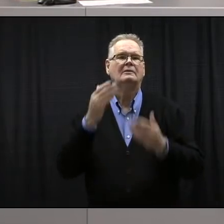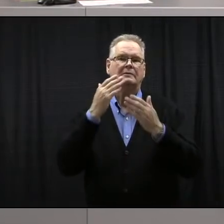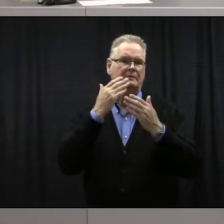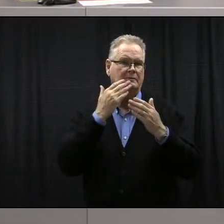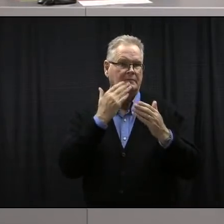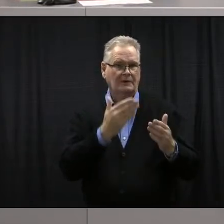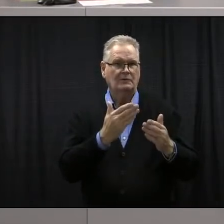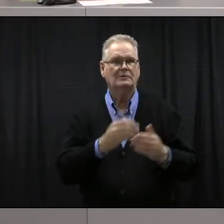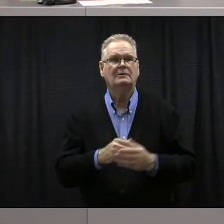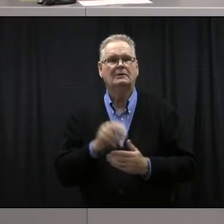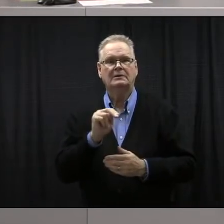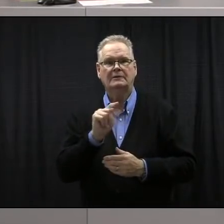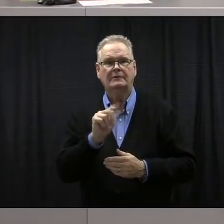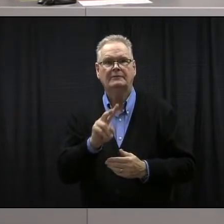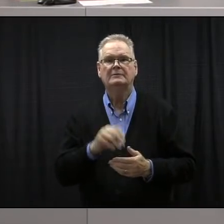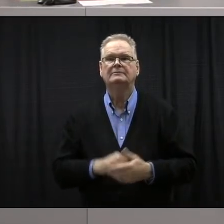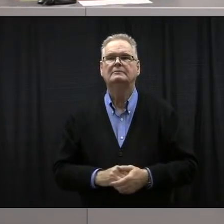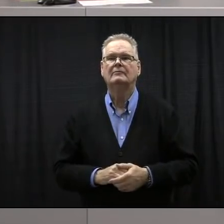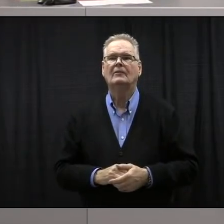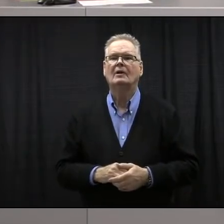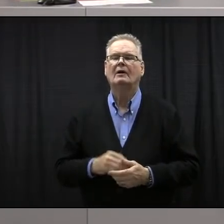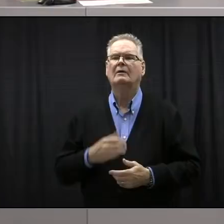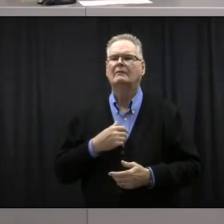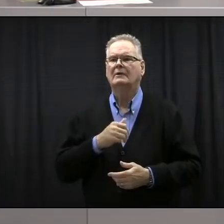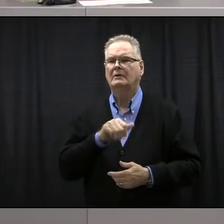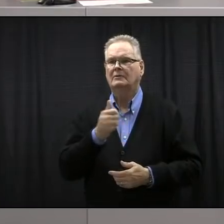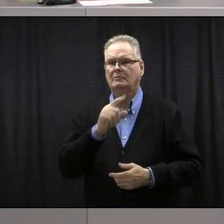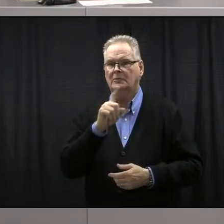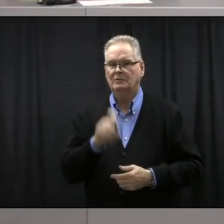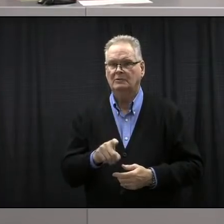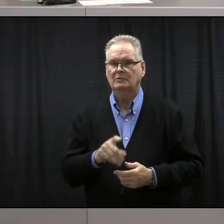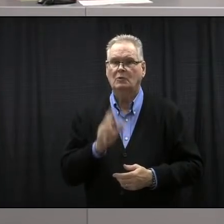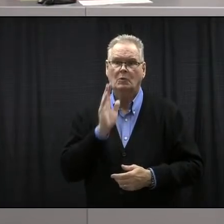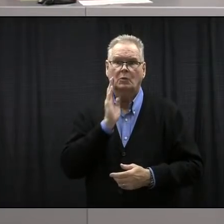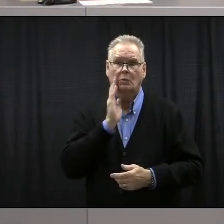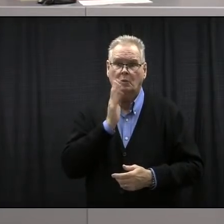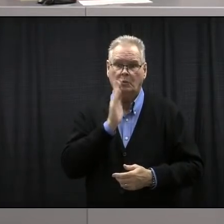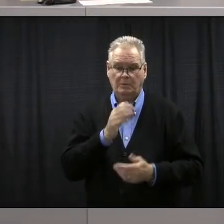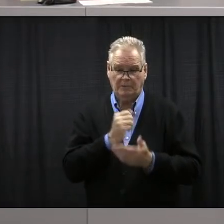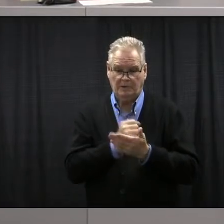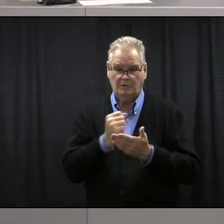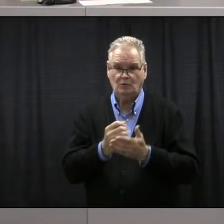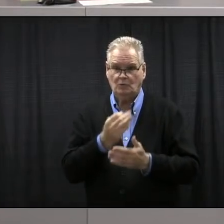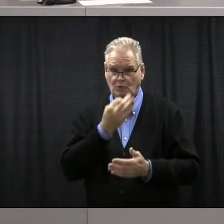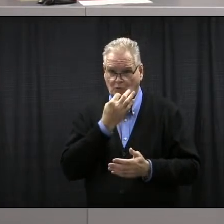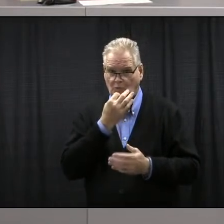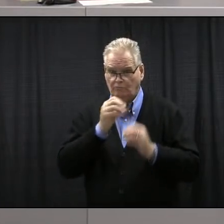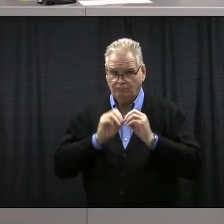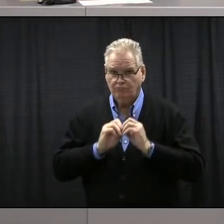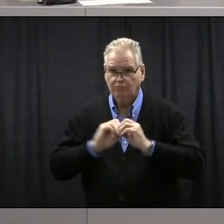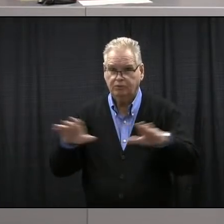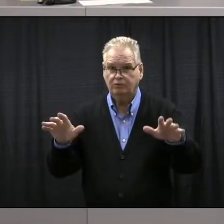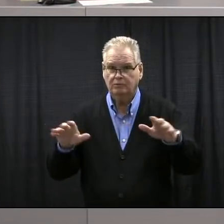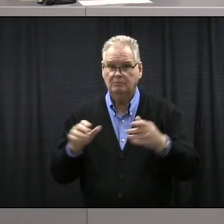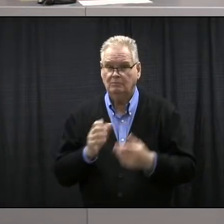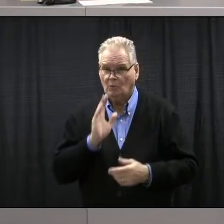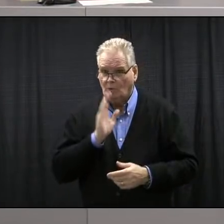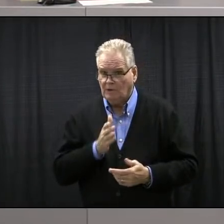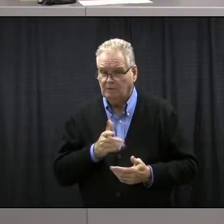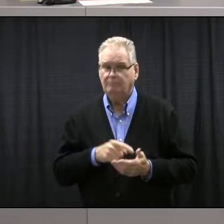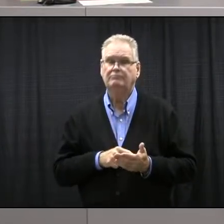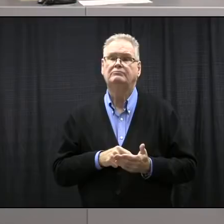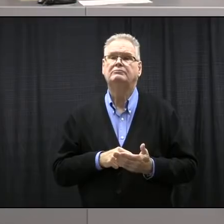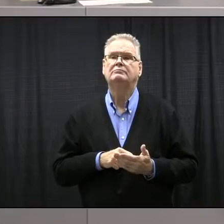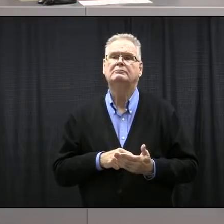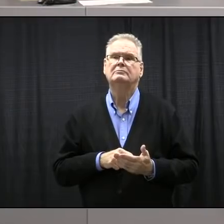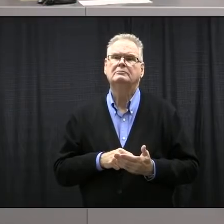vaccine passports will be coming into play, do we have an indication on if or how much vaccine administrations have increased? I know in